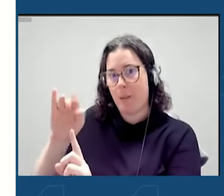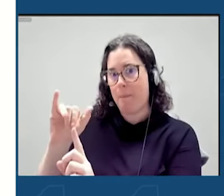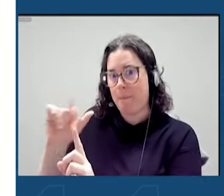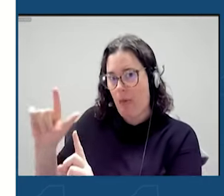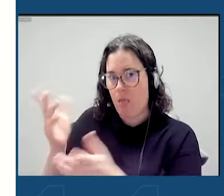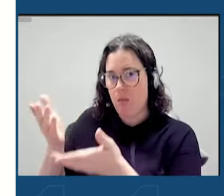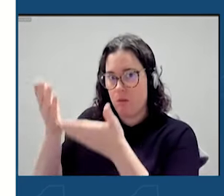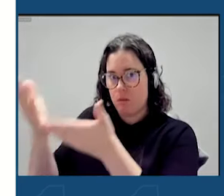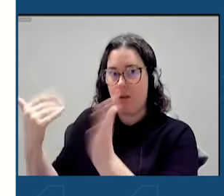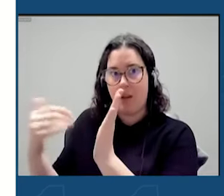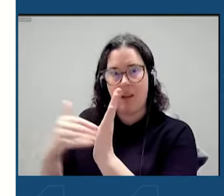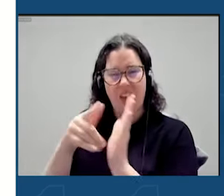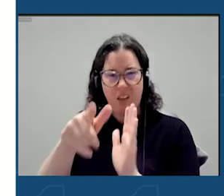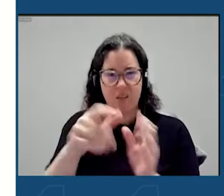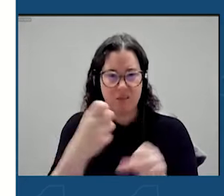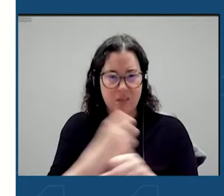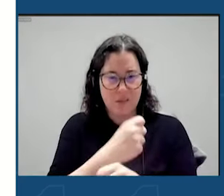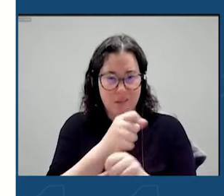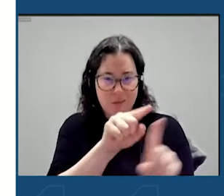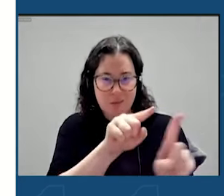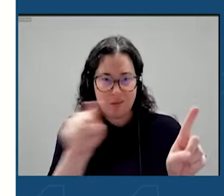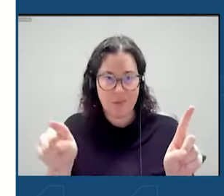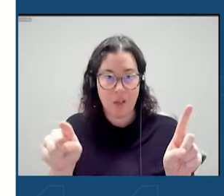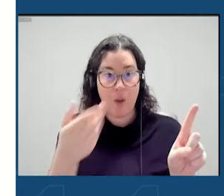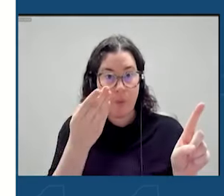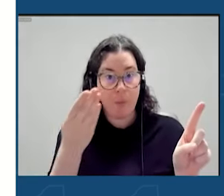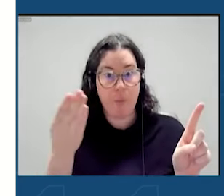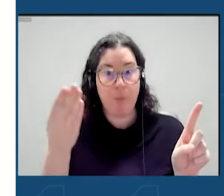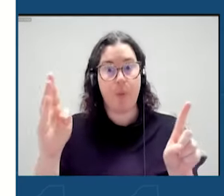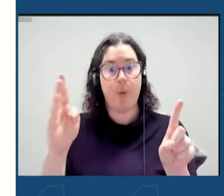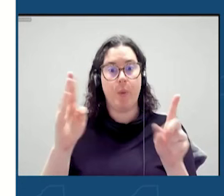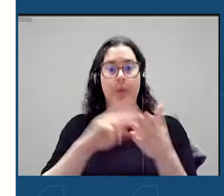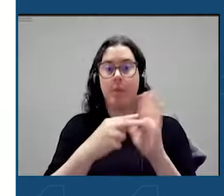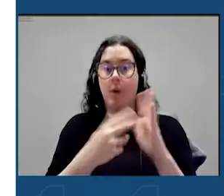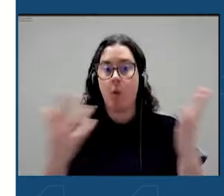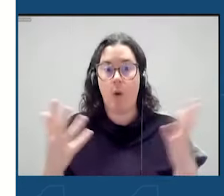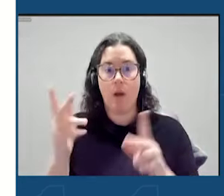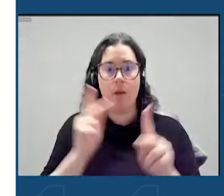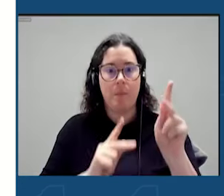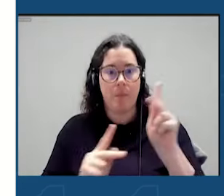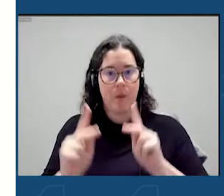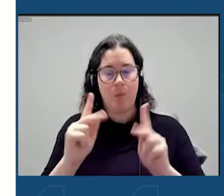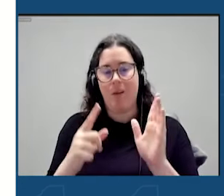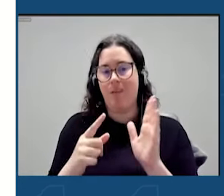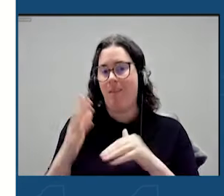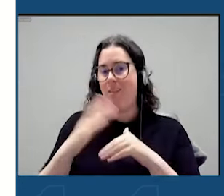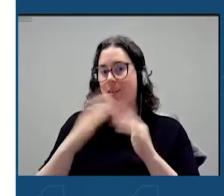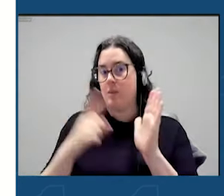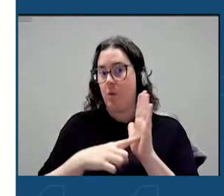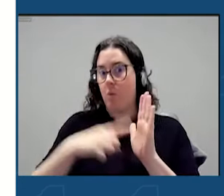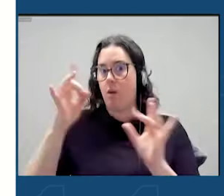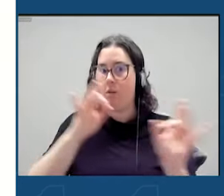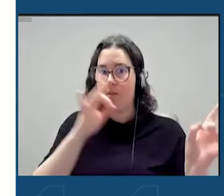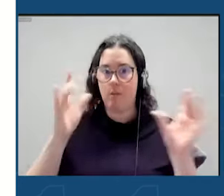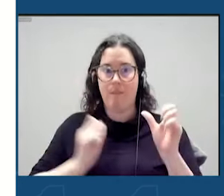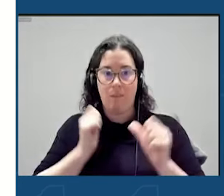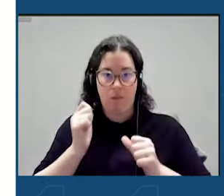look at the numbers there. The blue being the individuals who have at least one violent felony offense.